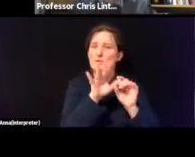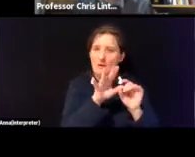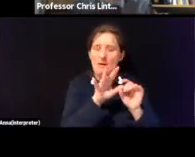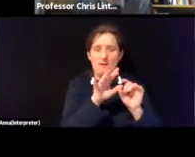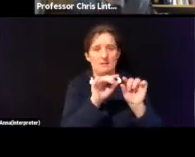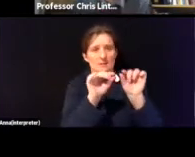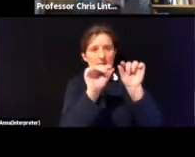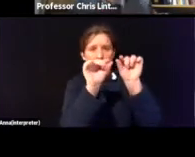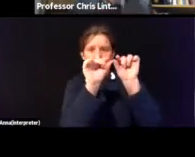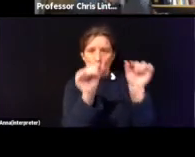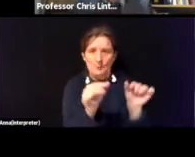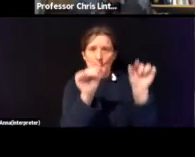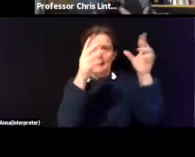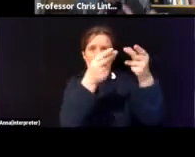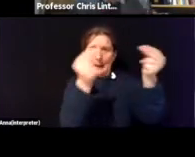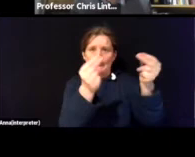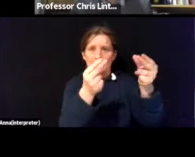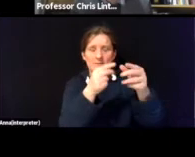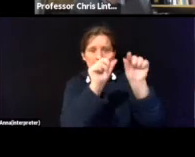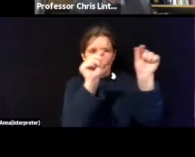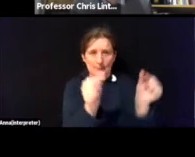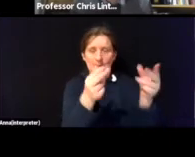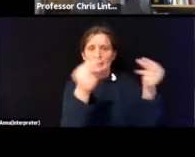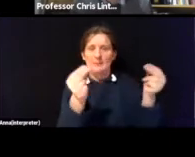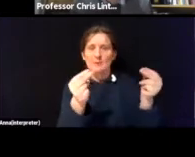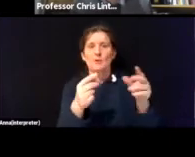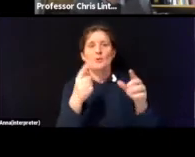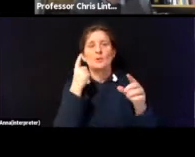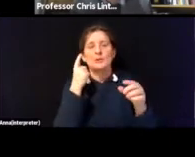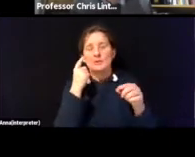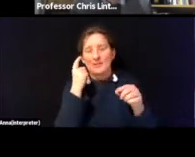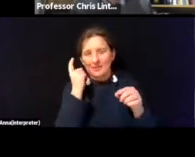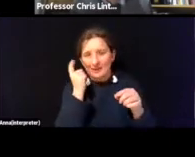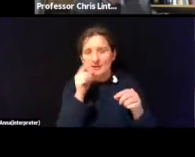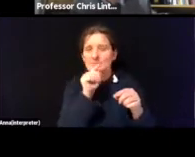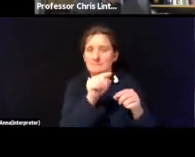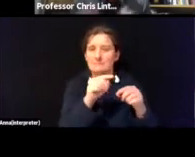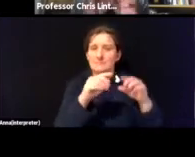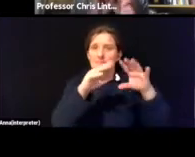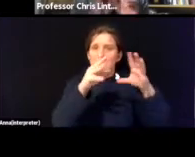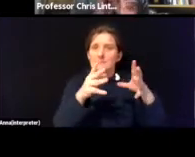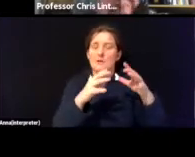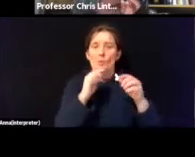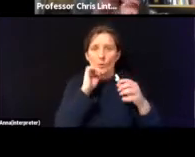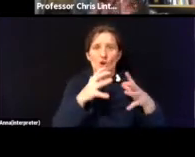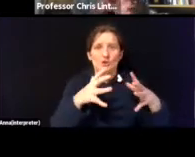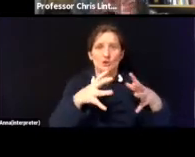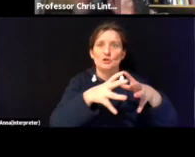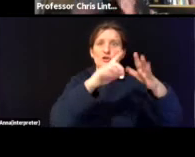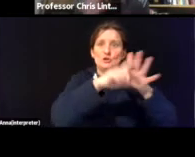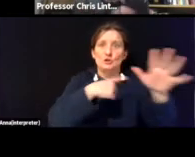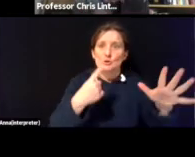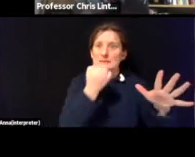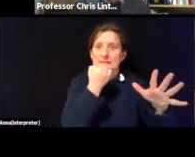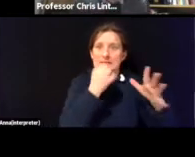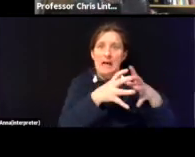are believed to be gaps in the disk where Jupiter-sized planets are forming. And once you form a Jupiter-sized planet,